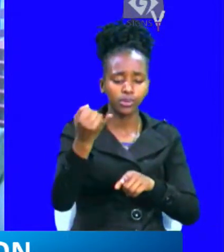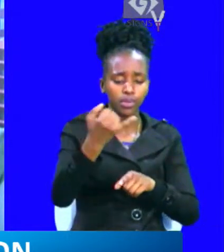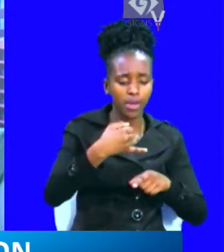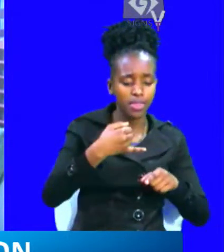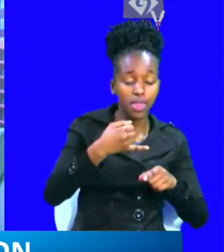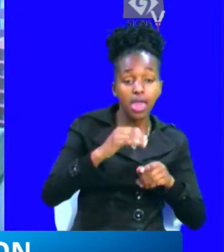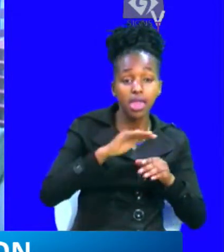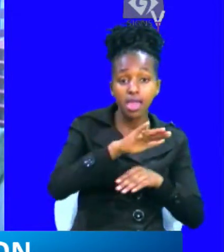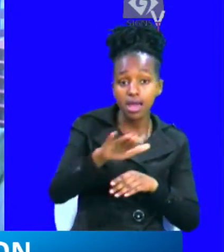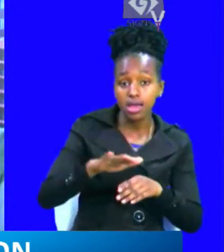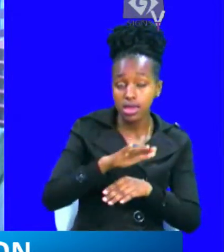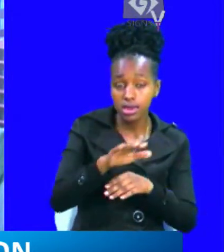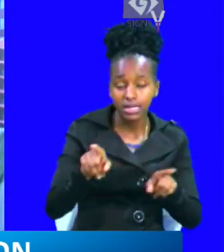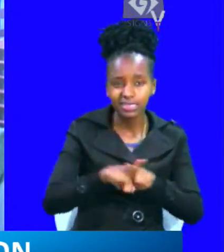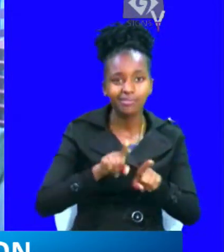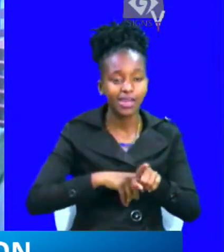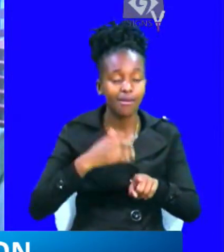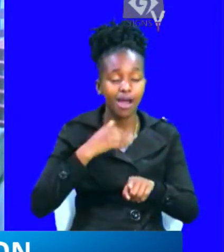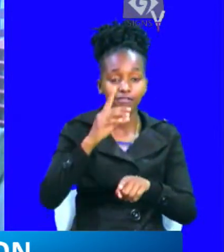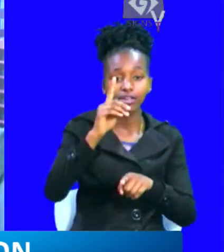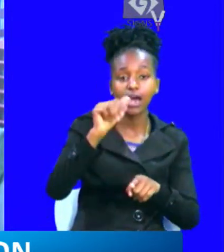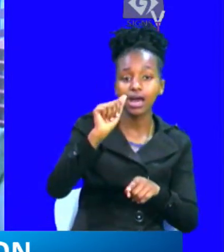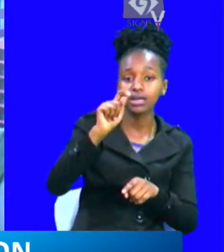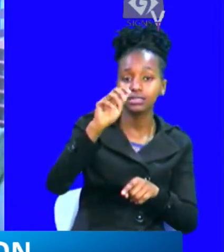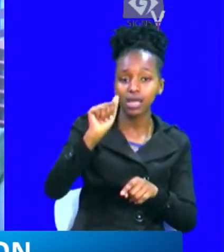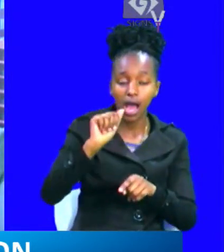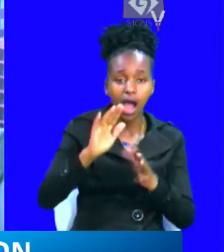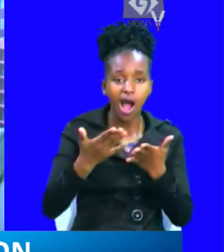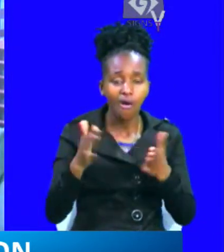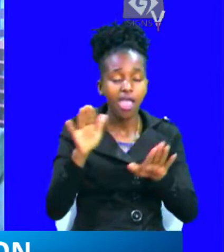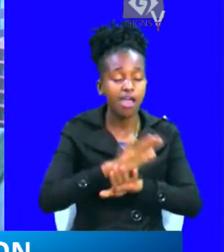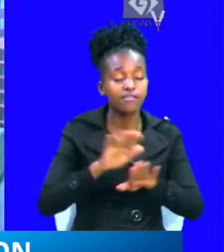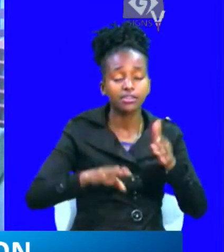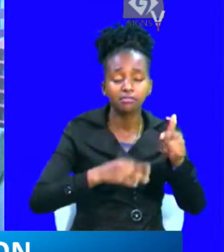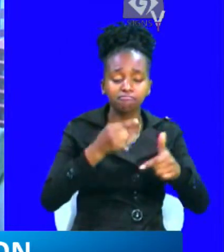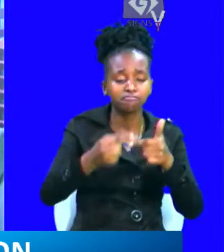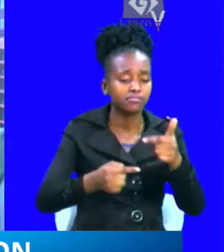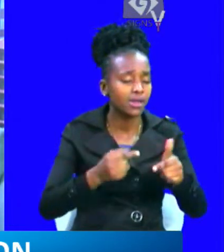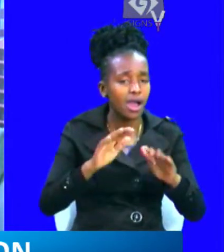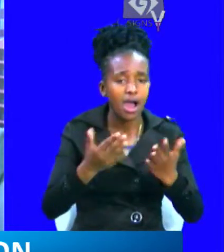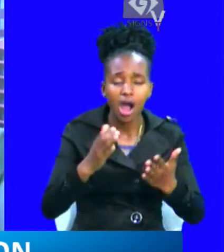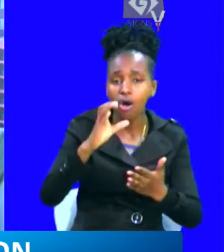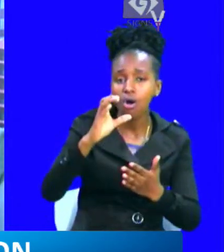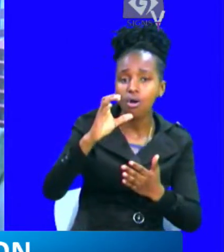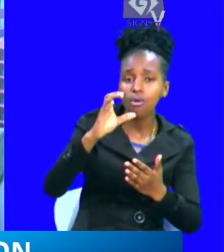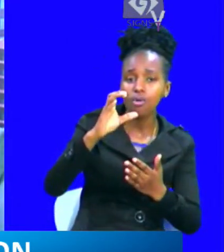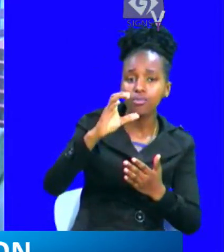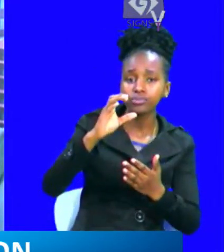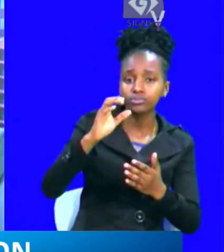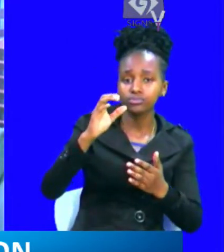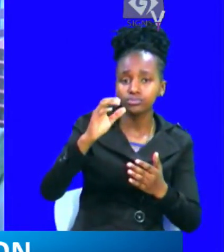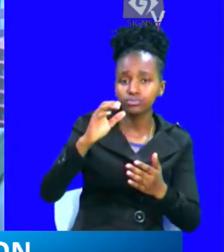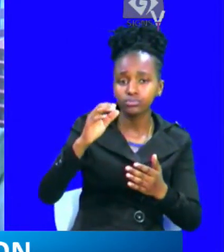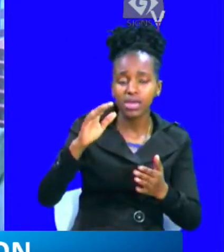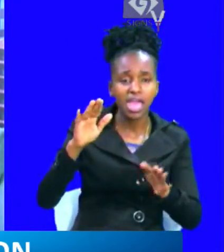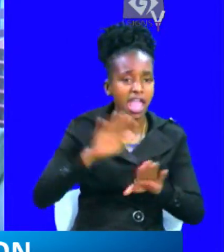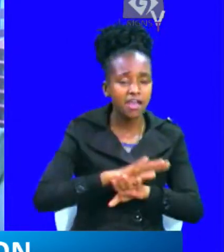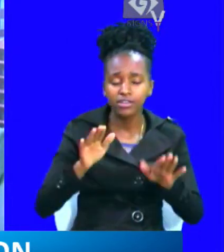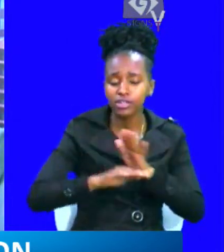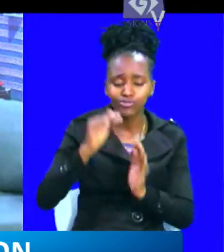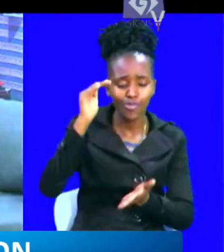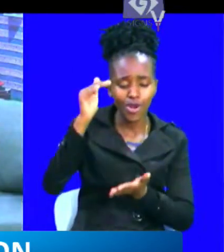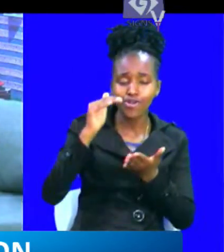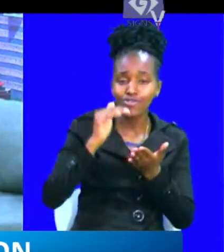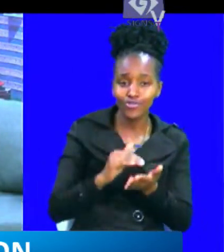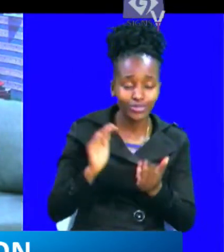have real-time data of how our seedlings are doing, how much carbon emission have we able to be reduced,